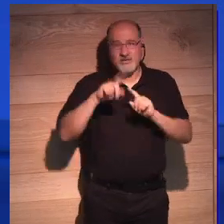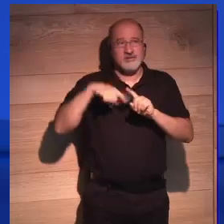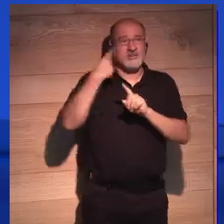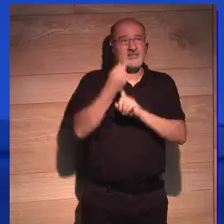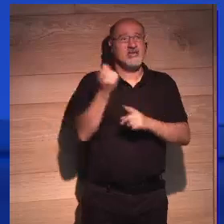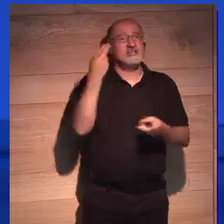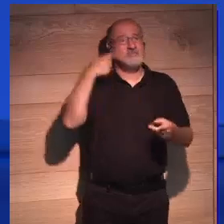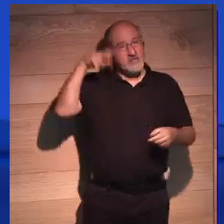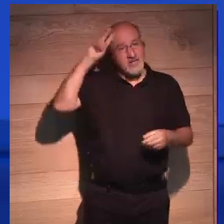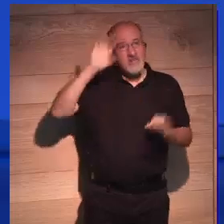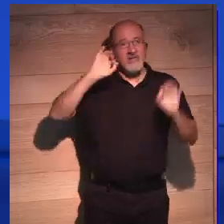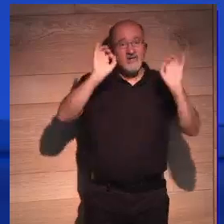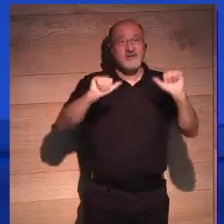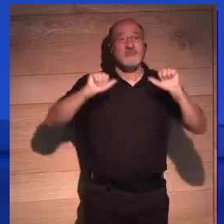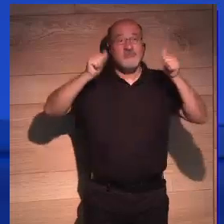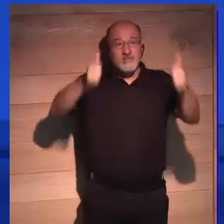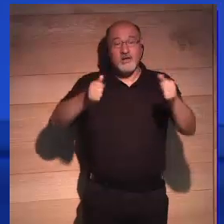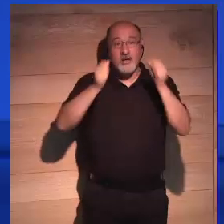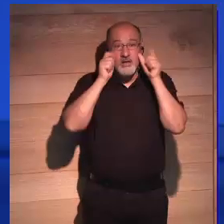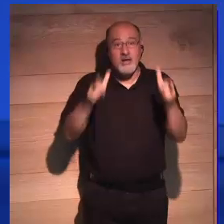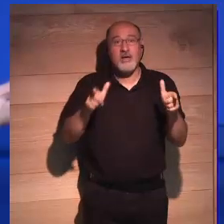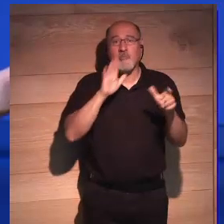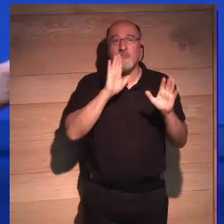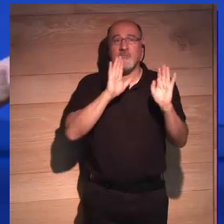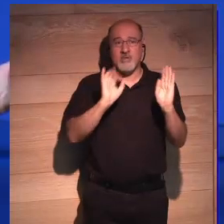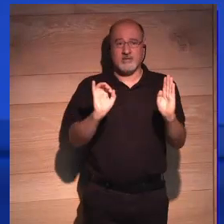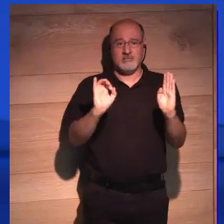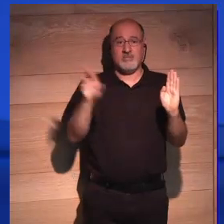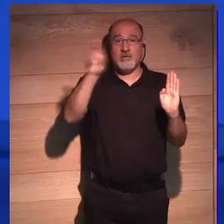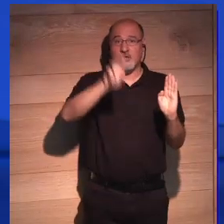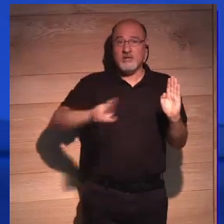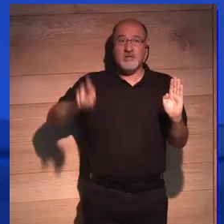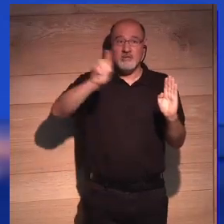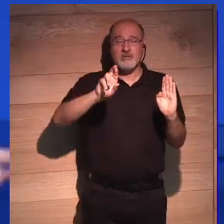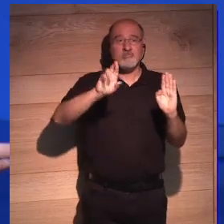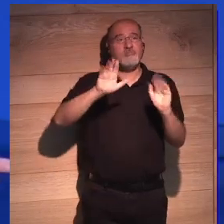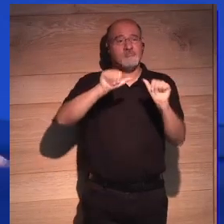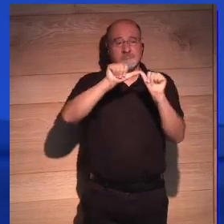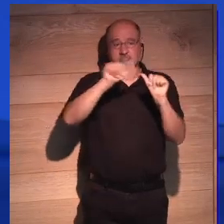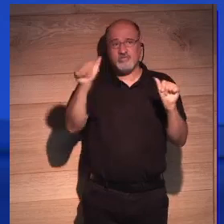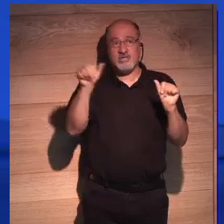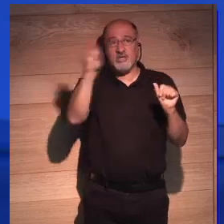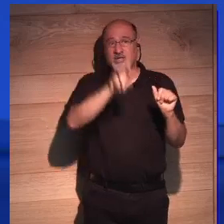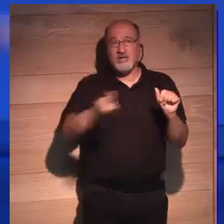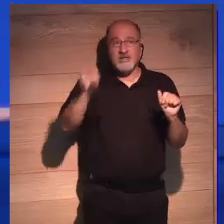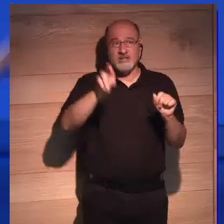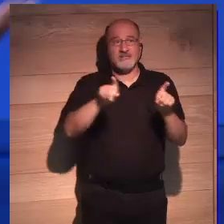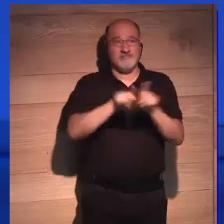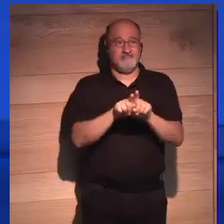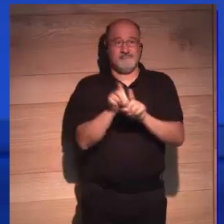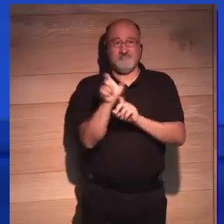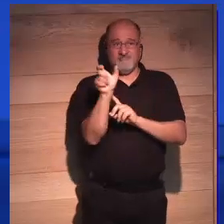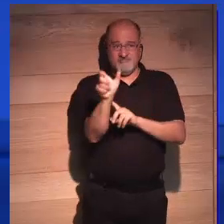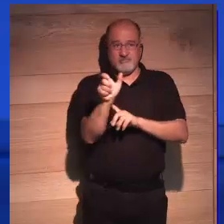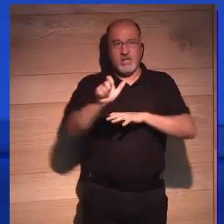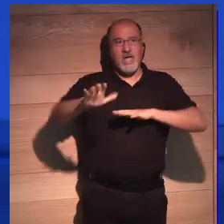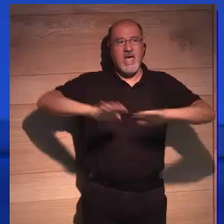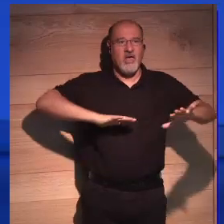theme we keep coming back to is doing rather than viewing. And so if you